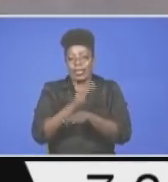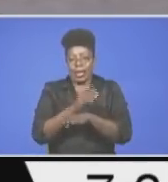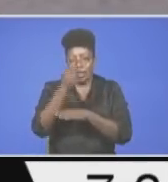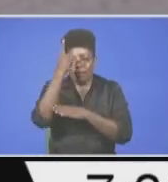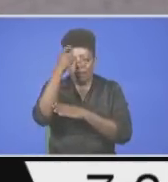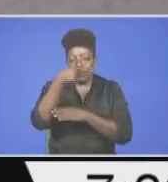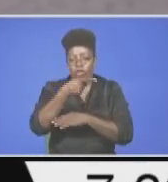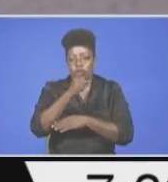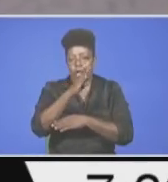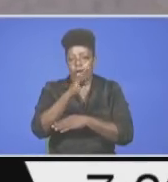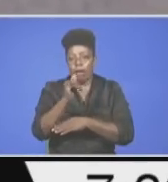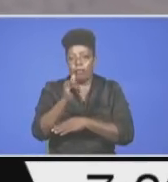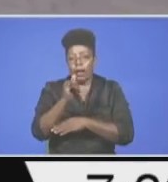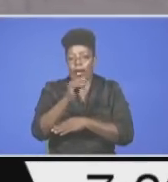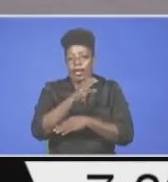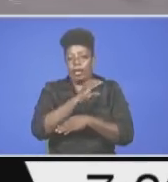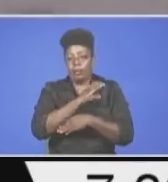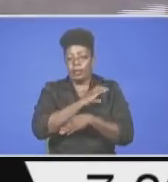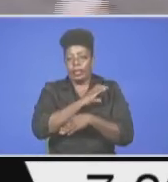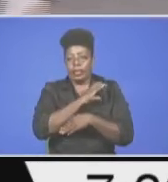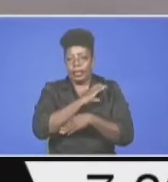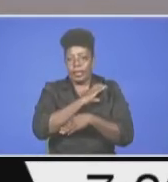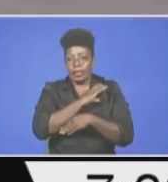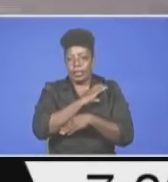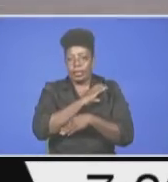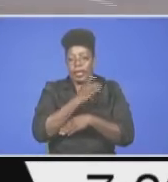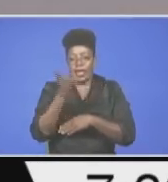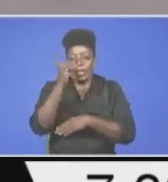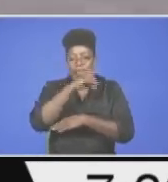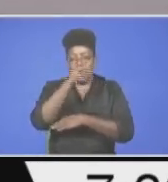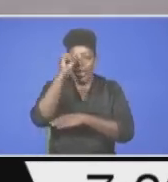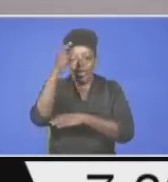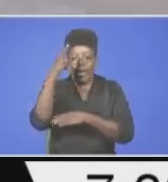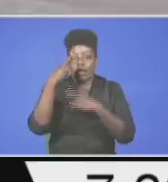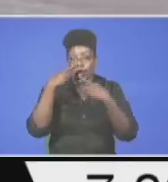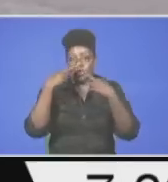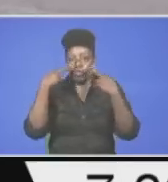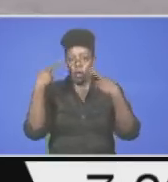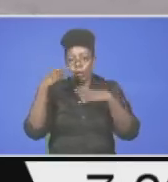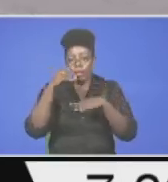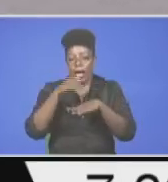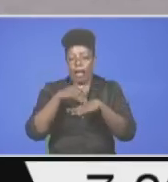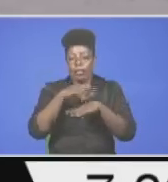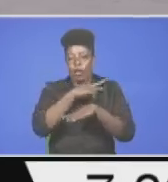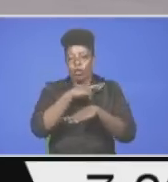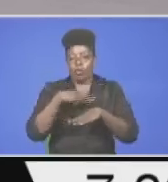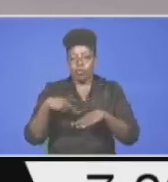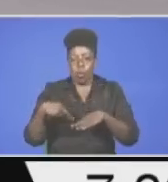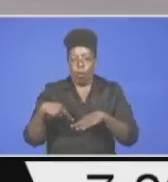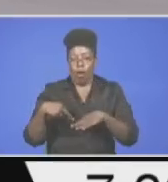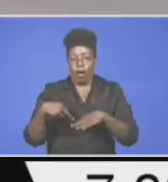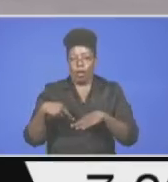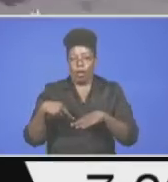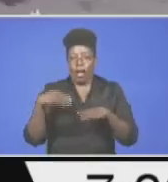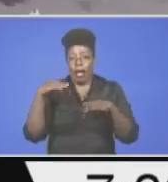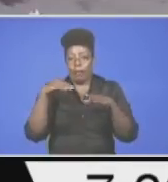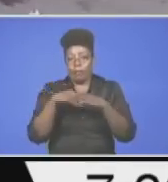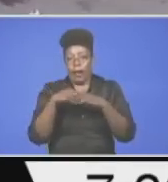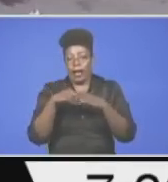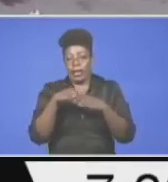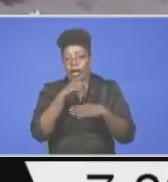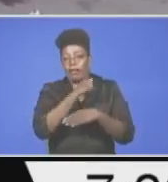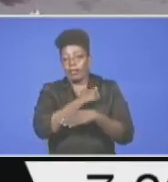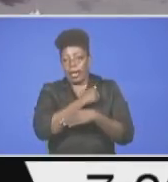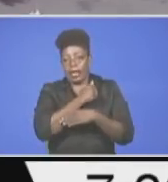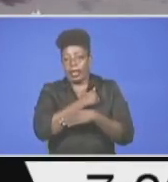suspect shot by police during a daring daylight robbery outside of the Royal Bank of Canada's Prince Charles branch this morning. Police say